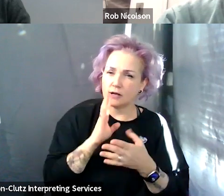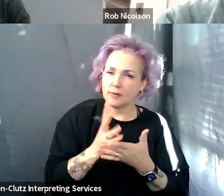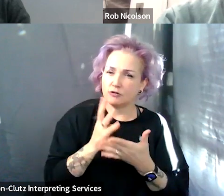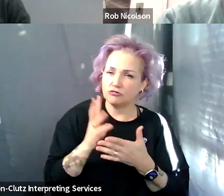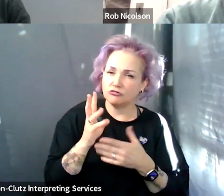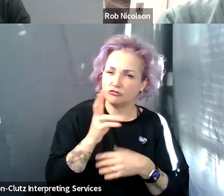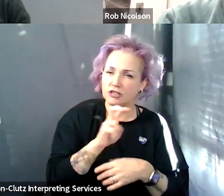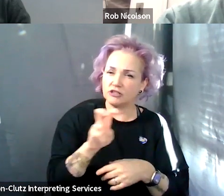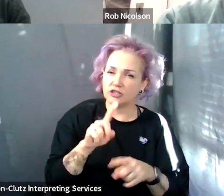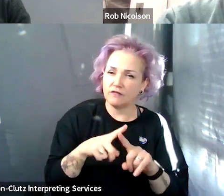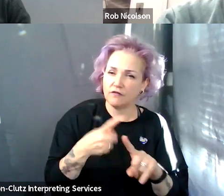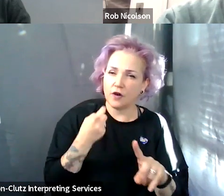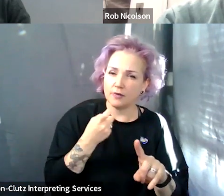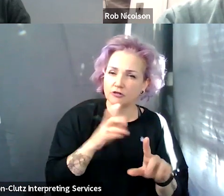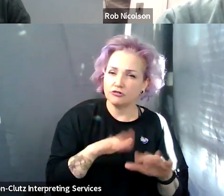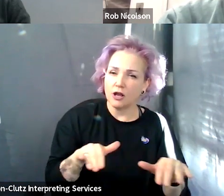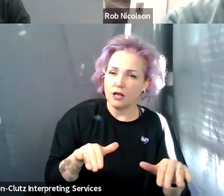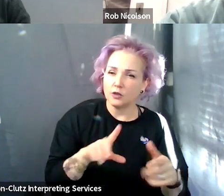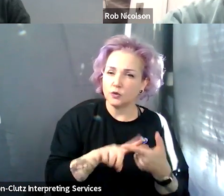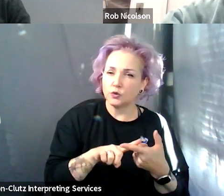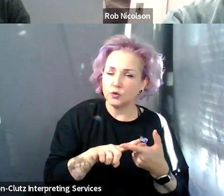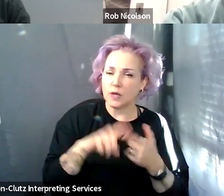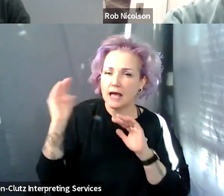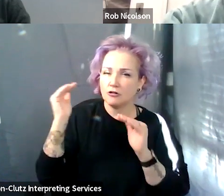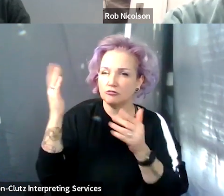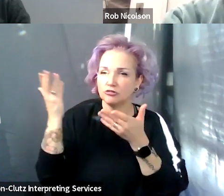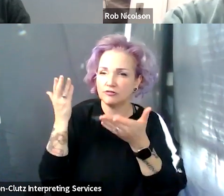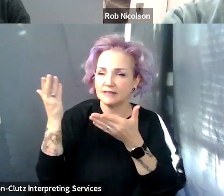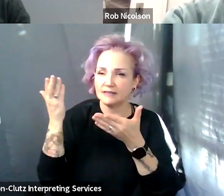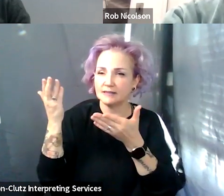adults. And then Jenny Wells will talk about aging in